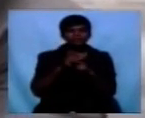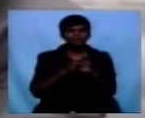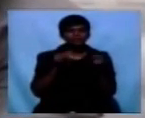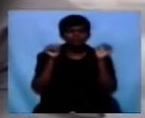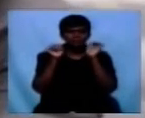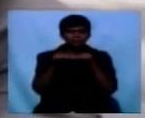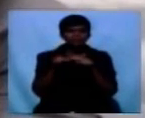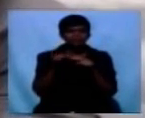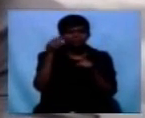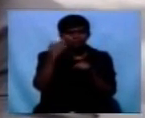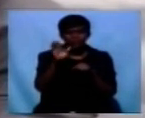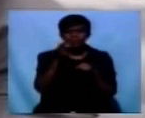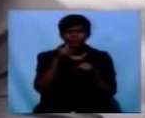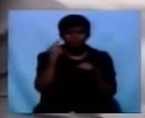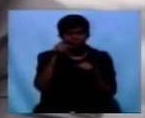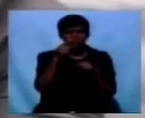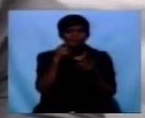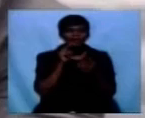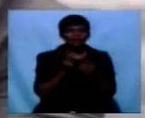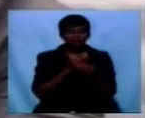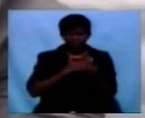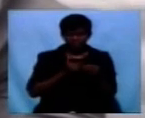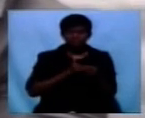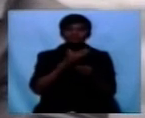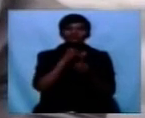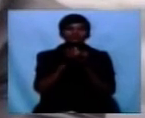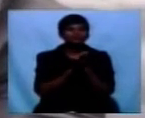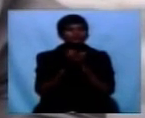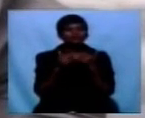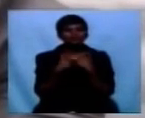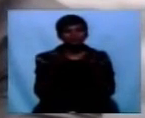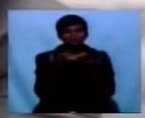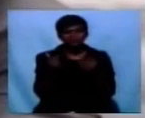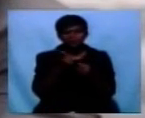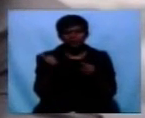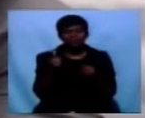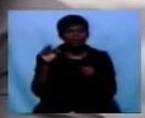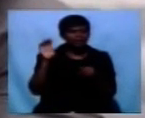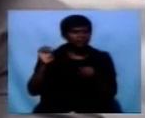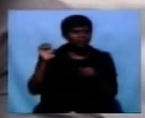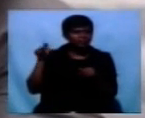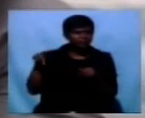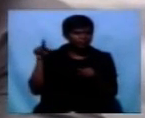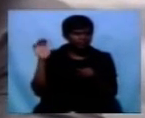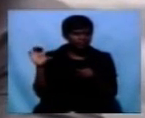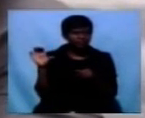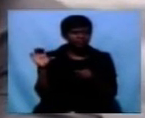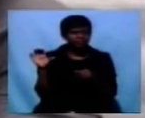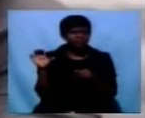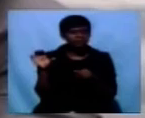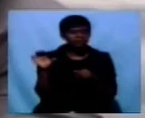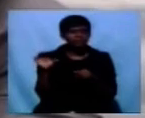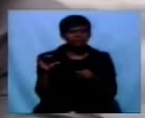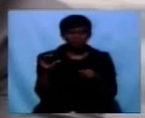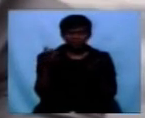for us to conclude. And I've told them I'm not interested. And the other school is saying EPC, the contractor